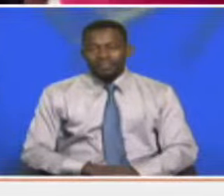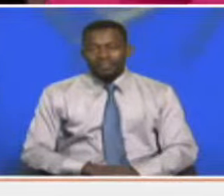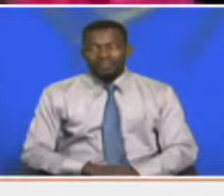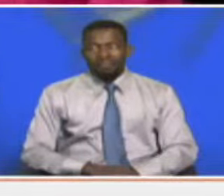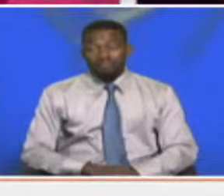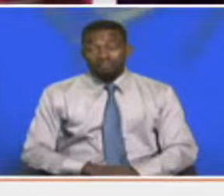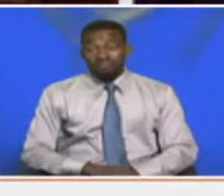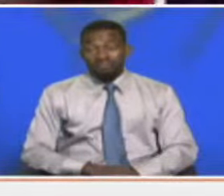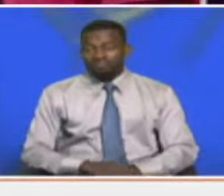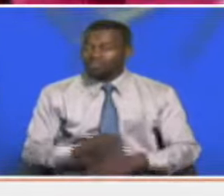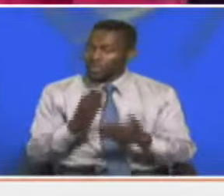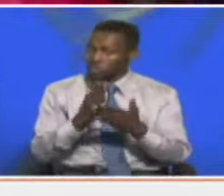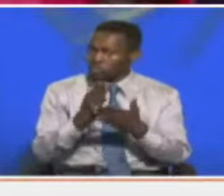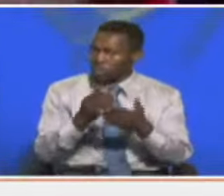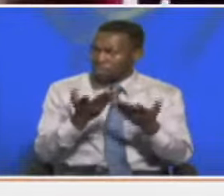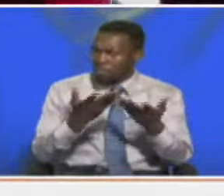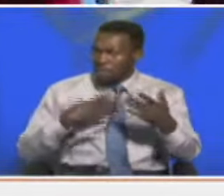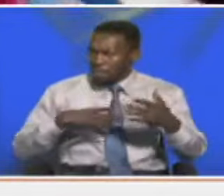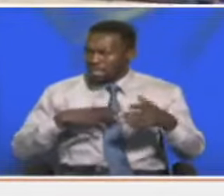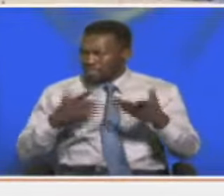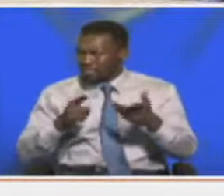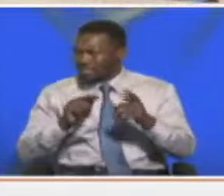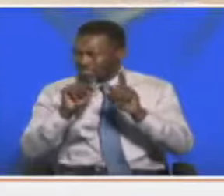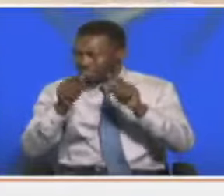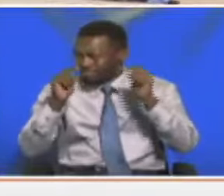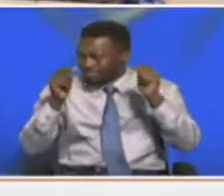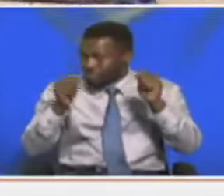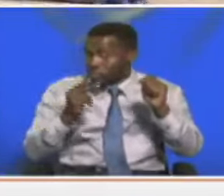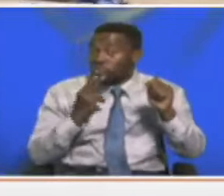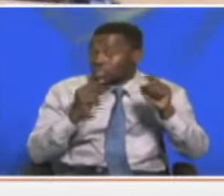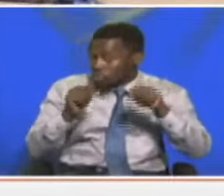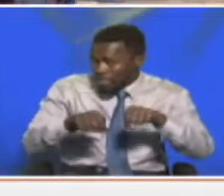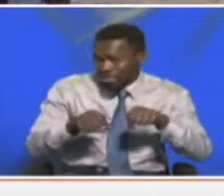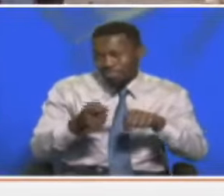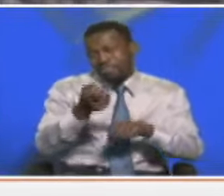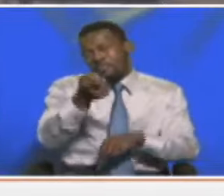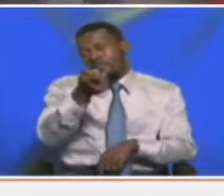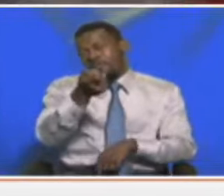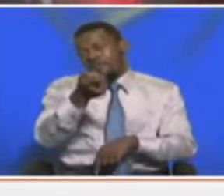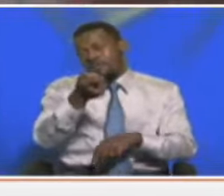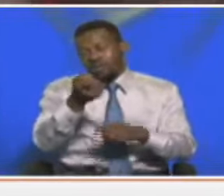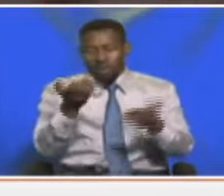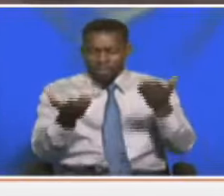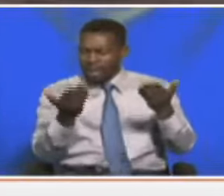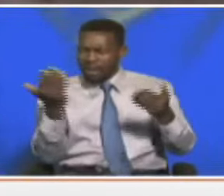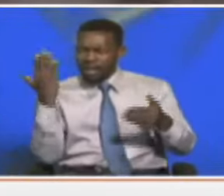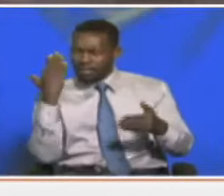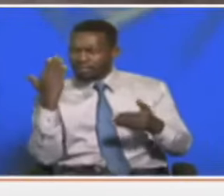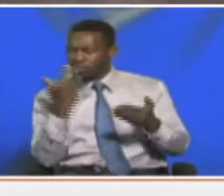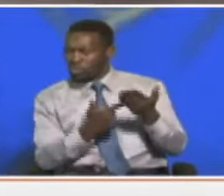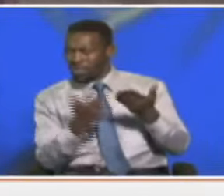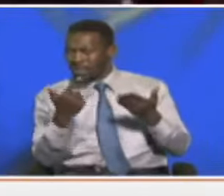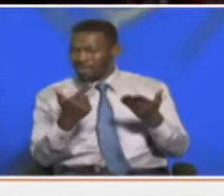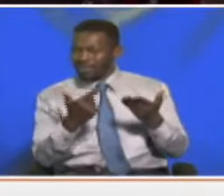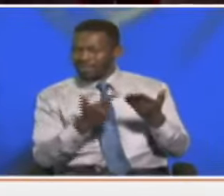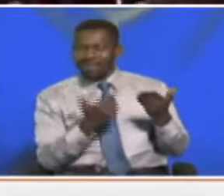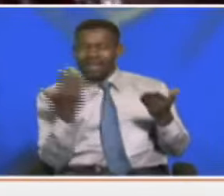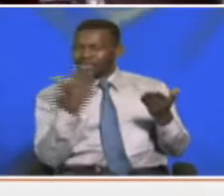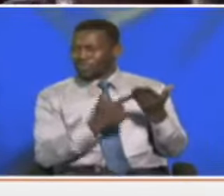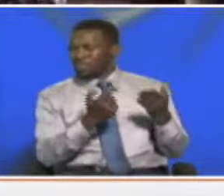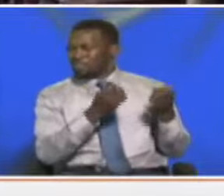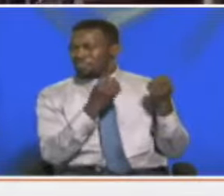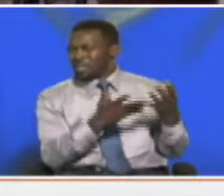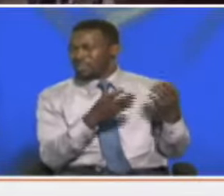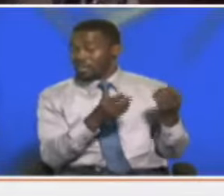The numbers that took to the streets on Tuesday were smaller compared to last week. Those who turned up were caught between the various groups, many of whom were